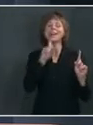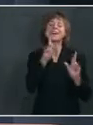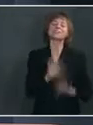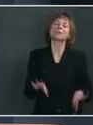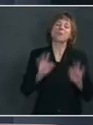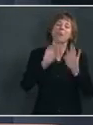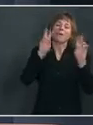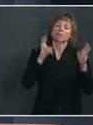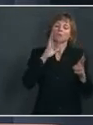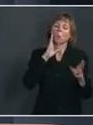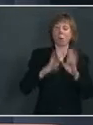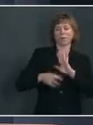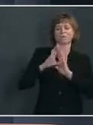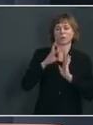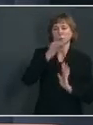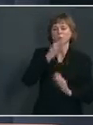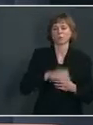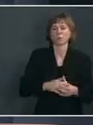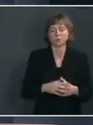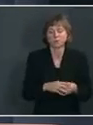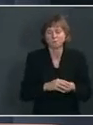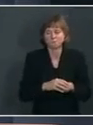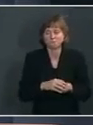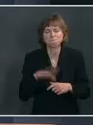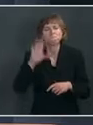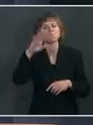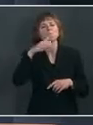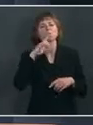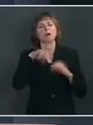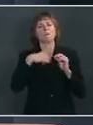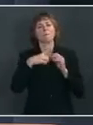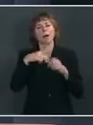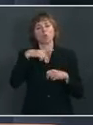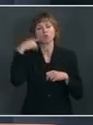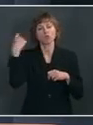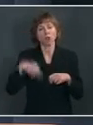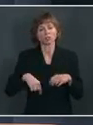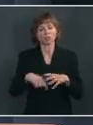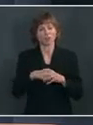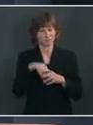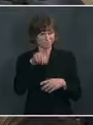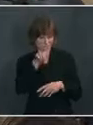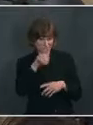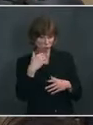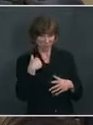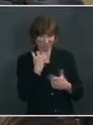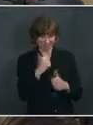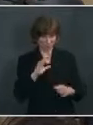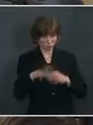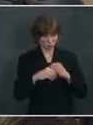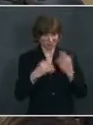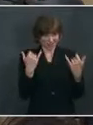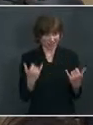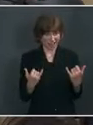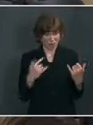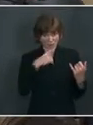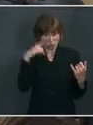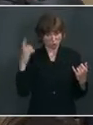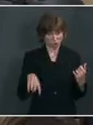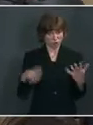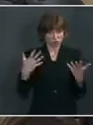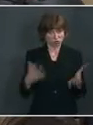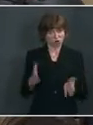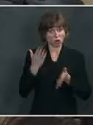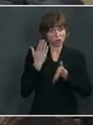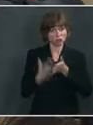will be reviewing soon, I'm sure. I have one more question mm-hmm. on Russia. Do you have anything else to add? Now that the Russian court has rejected the